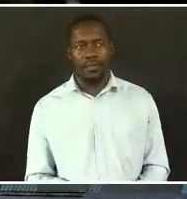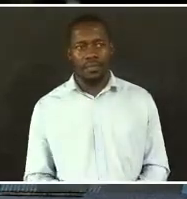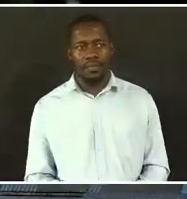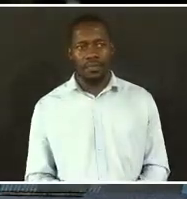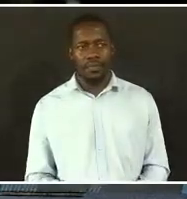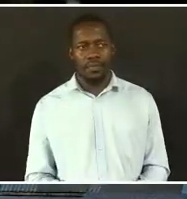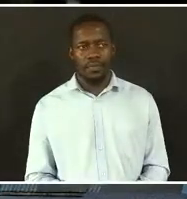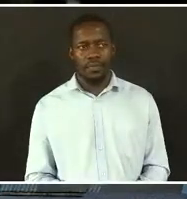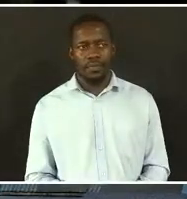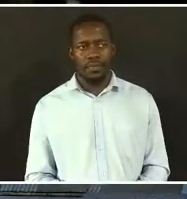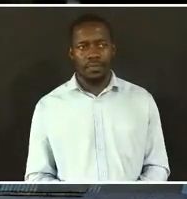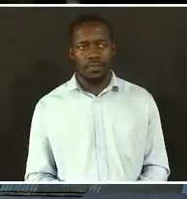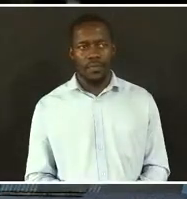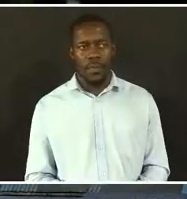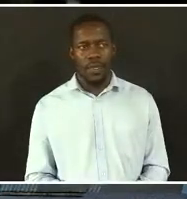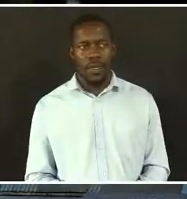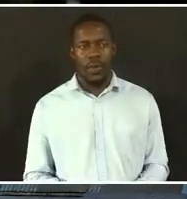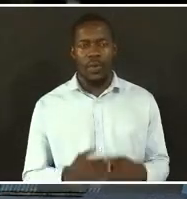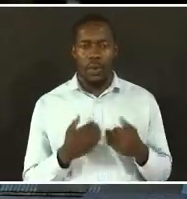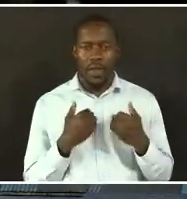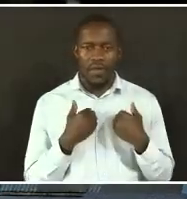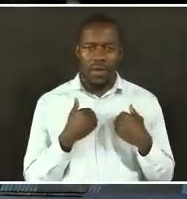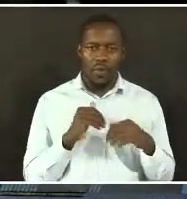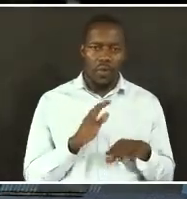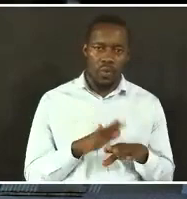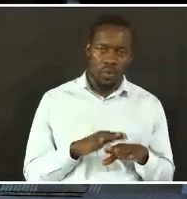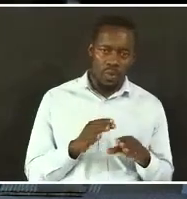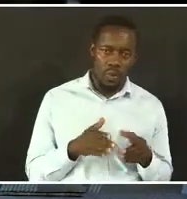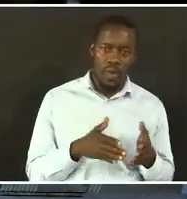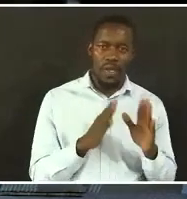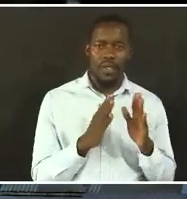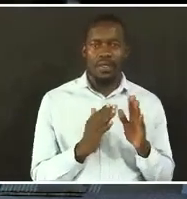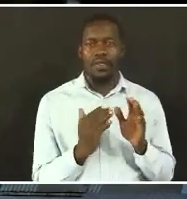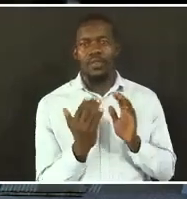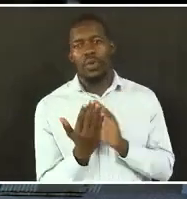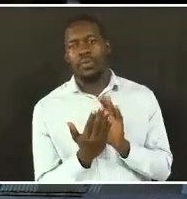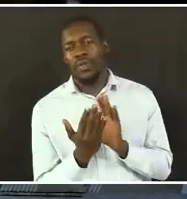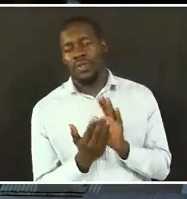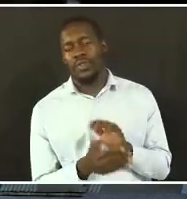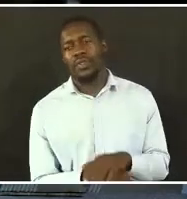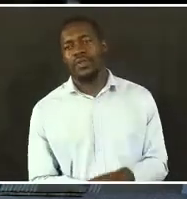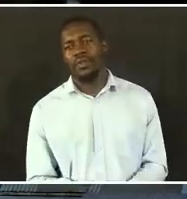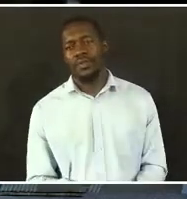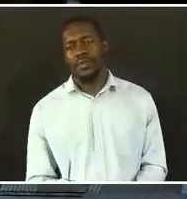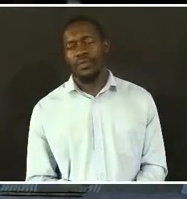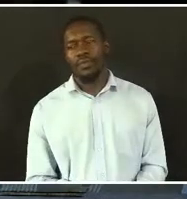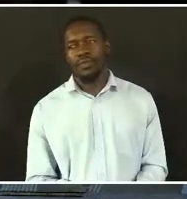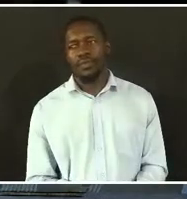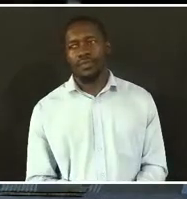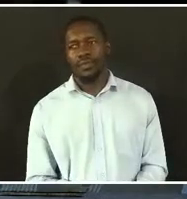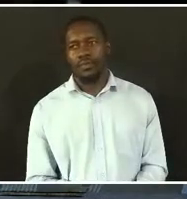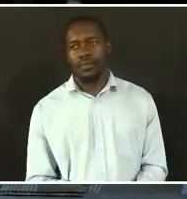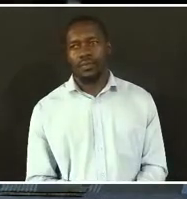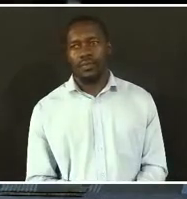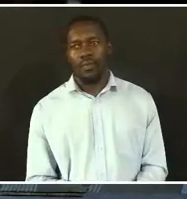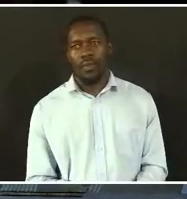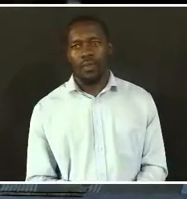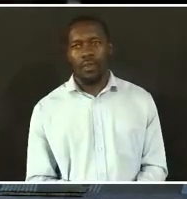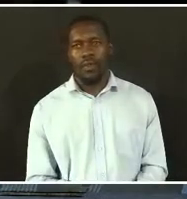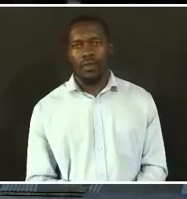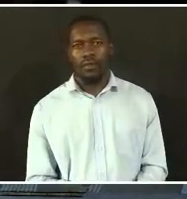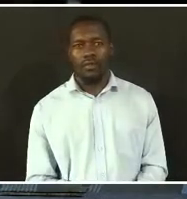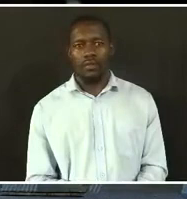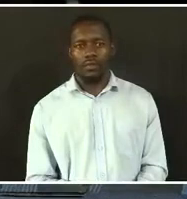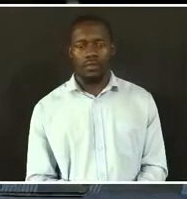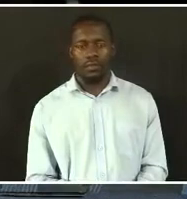there's a way in which you need to approach them. But before then, this is someone you're talking to who has lost hope. This is someone who is in